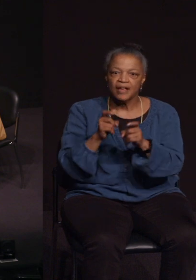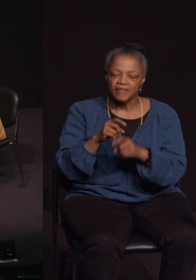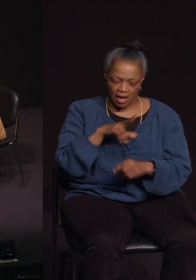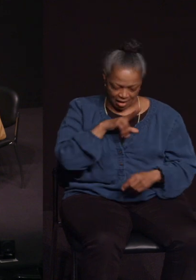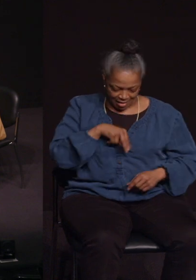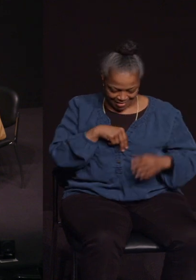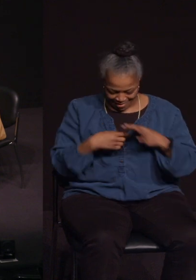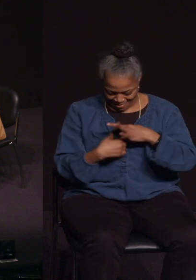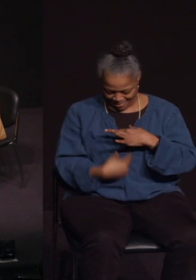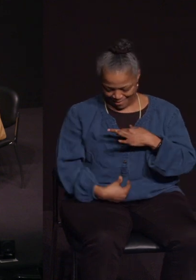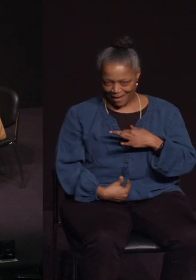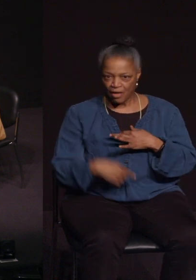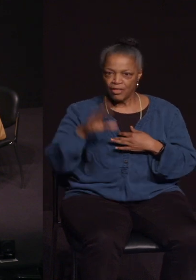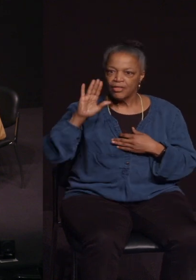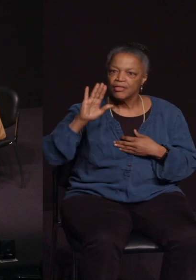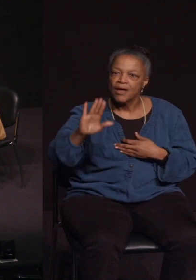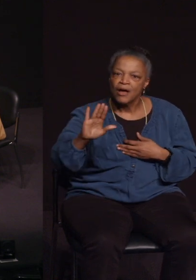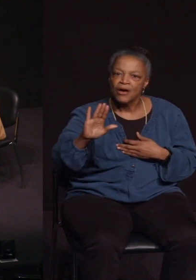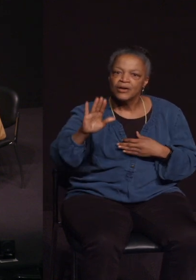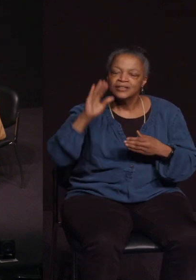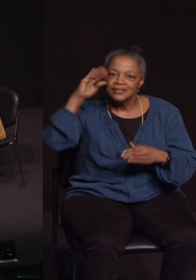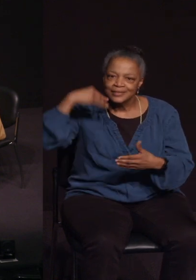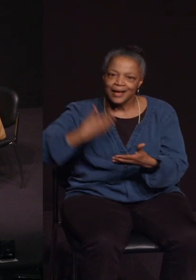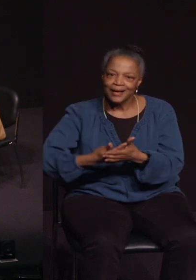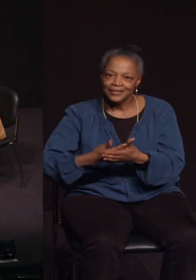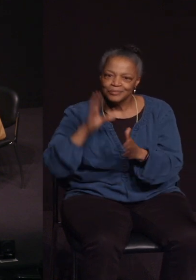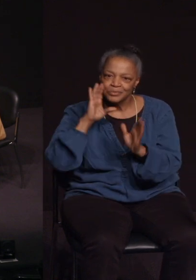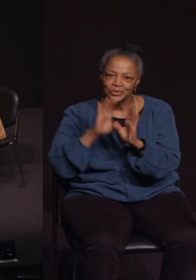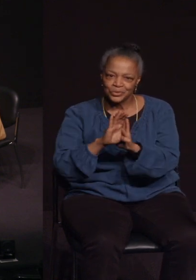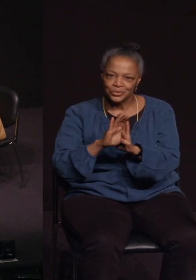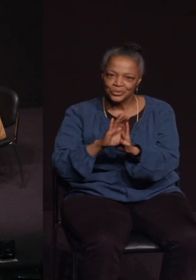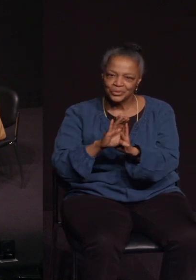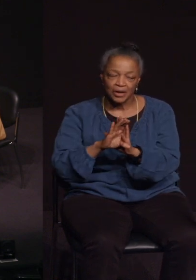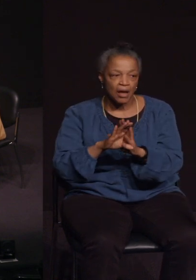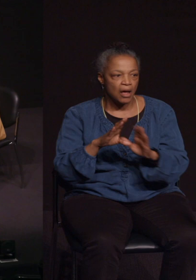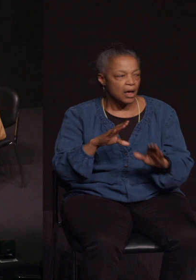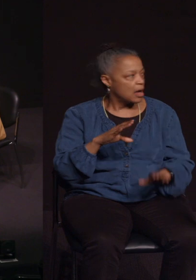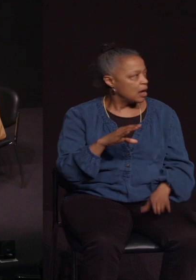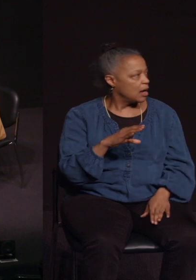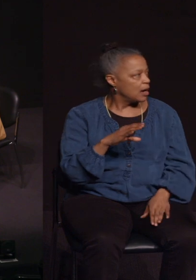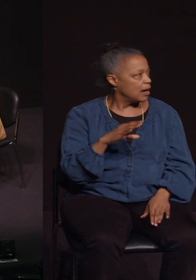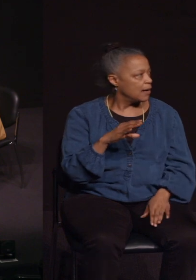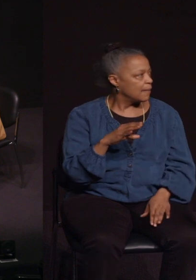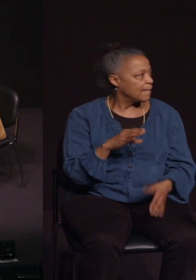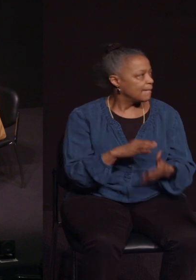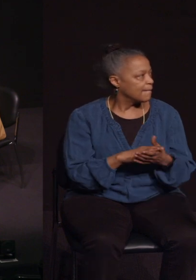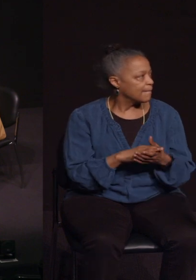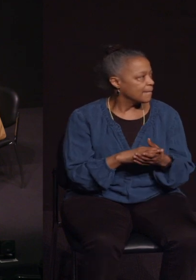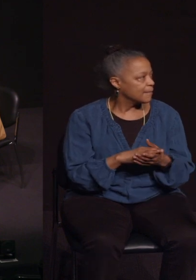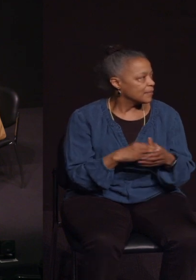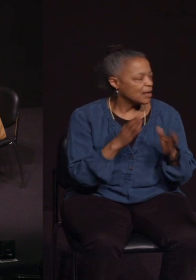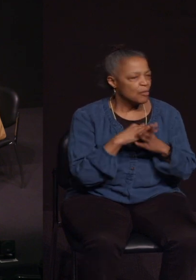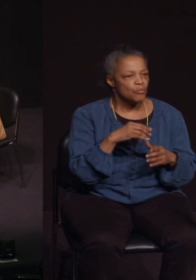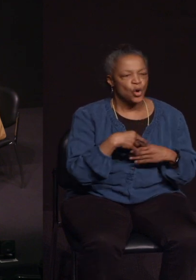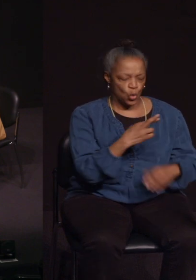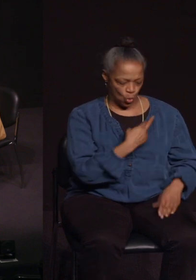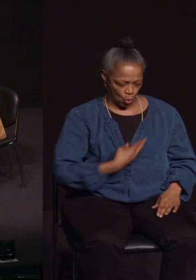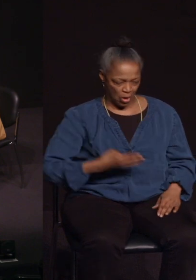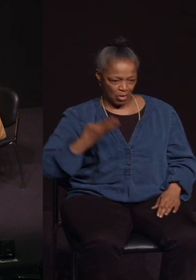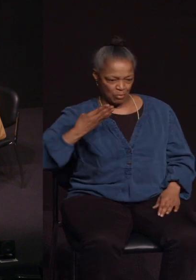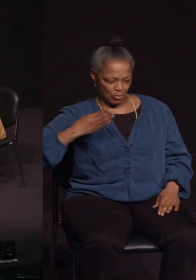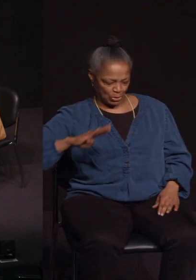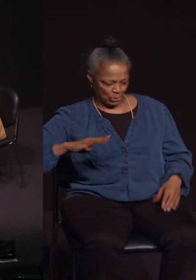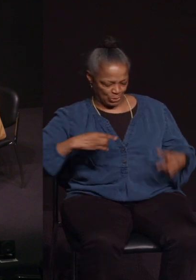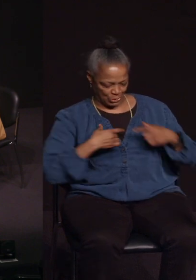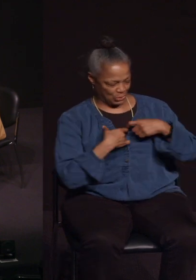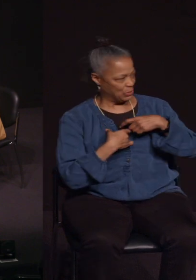tie with their own son on it. And when I tell you, when these men, I put it in a royal blue Chinese box. I always